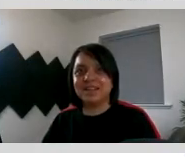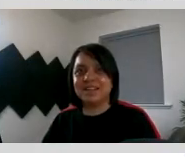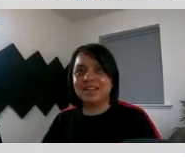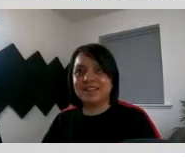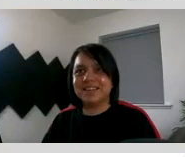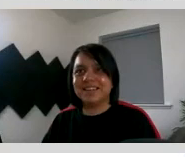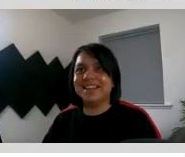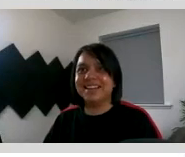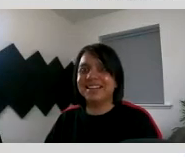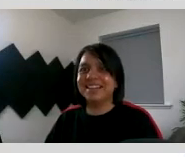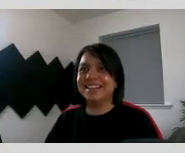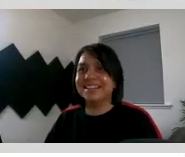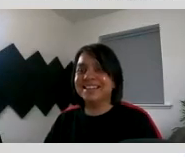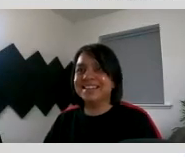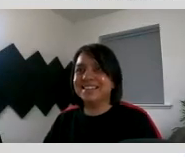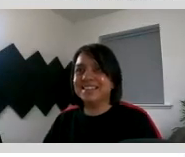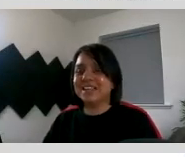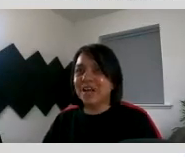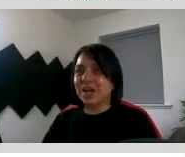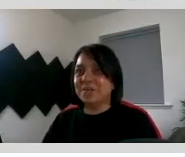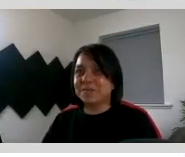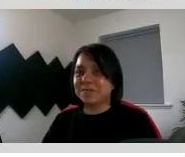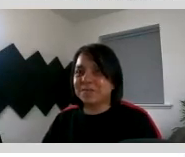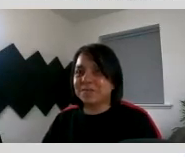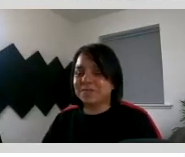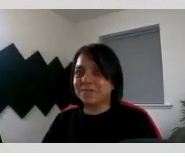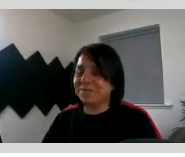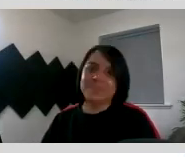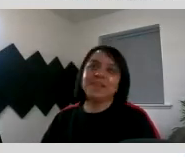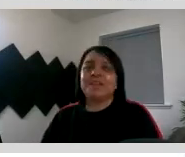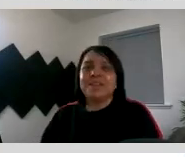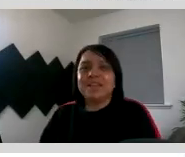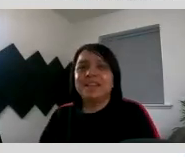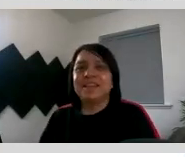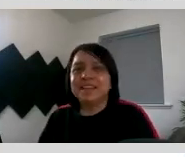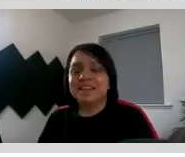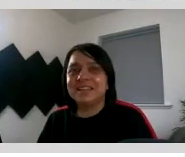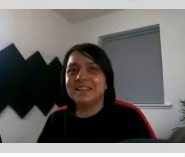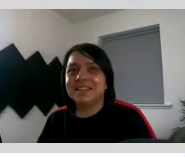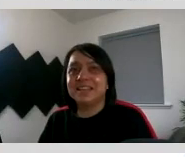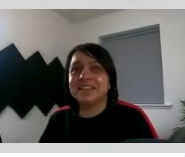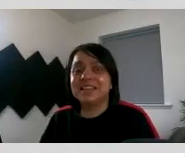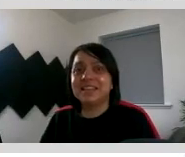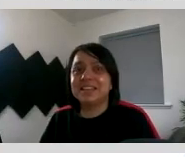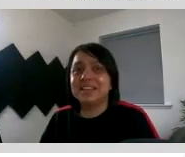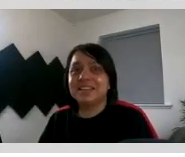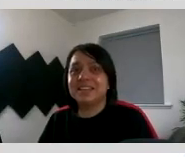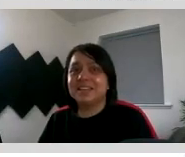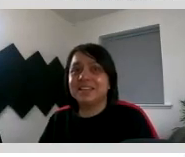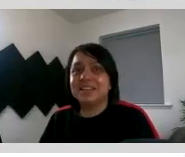thought when you were in Sheffield? Yeah. Yeah. Yeah. But when you go out of the city, then you will see